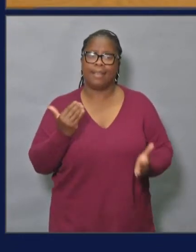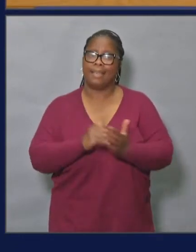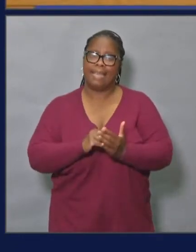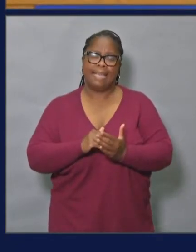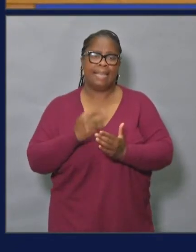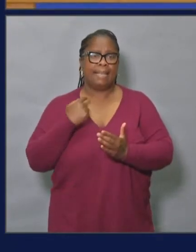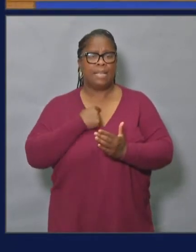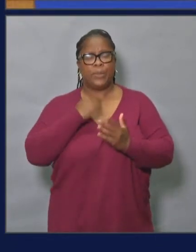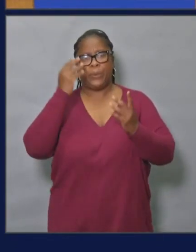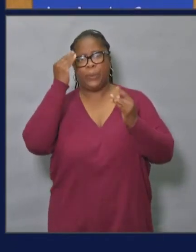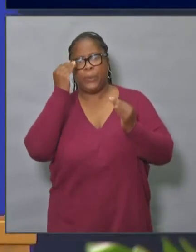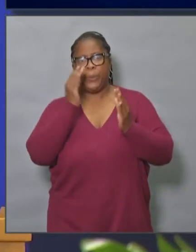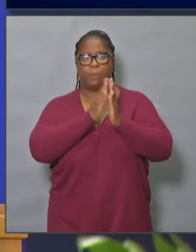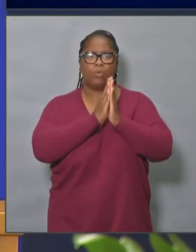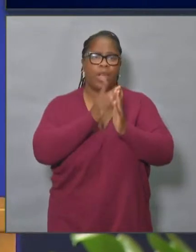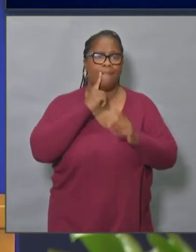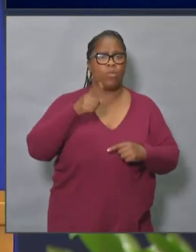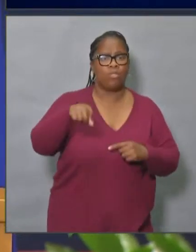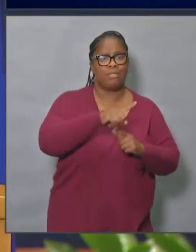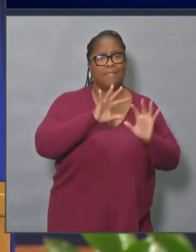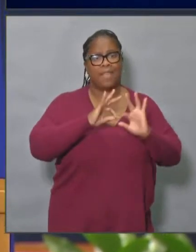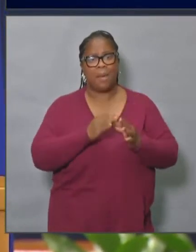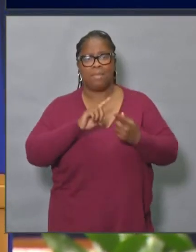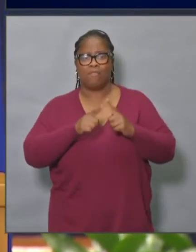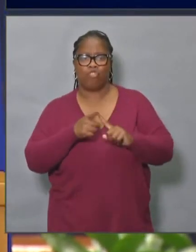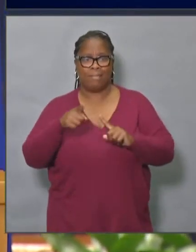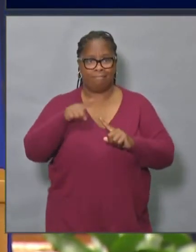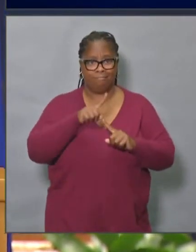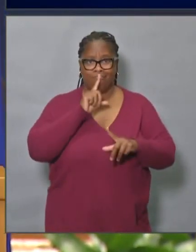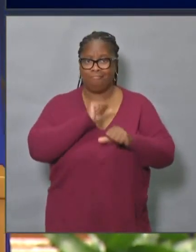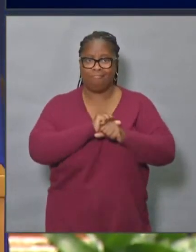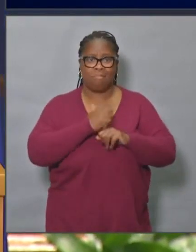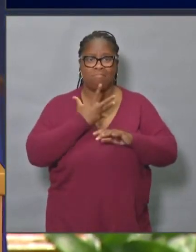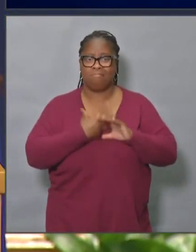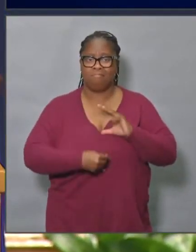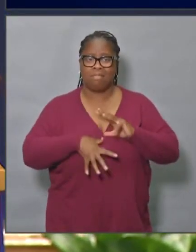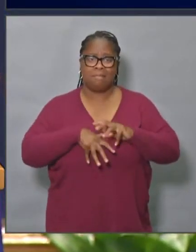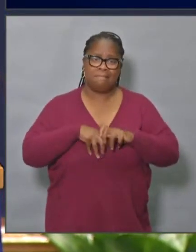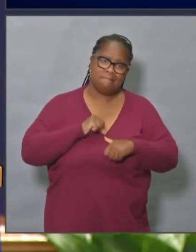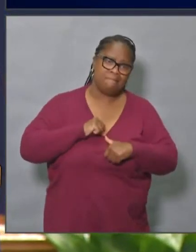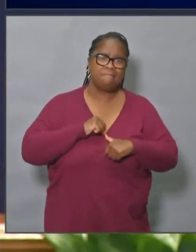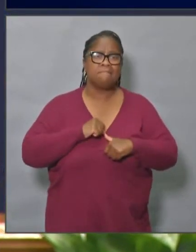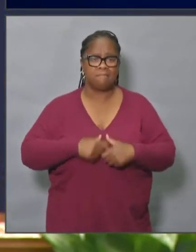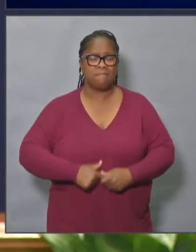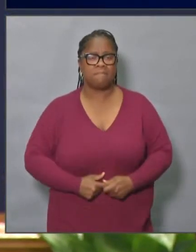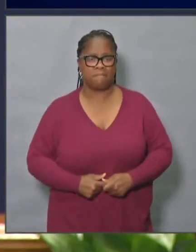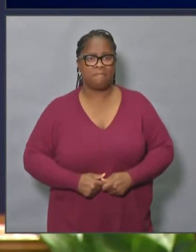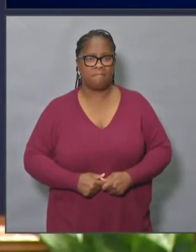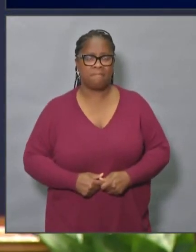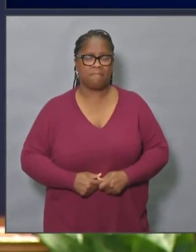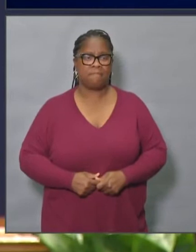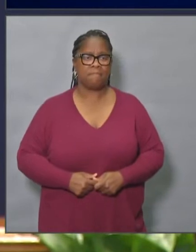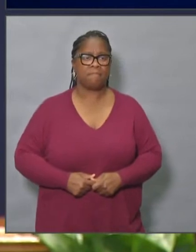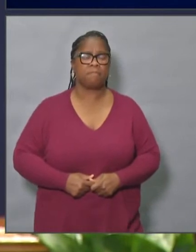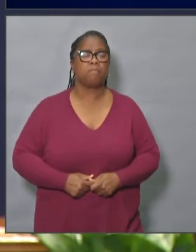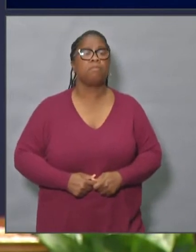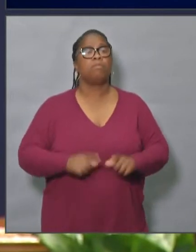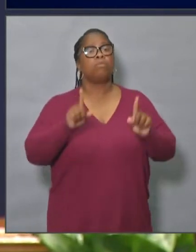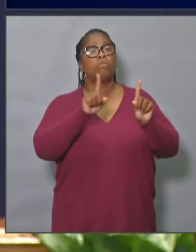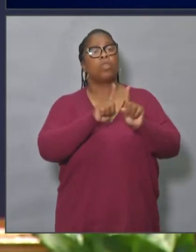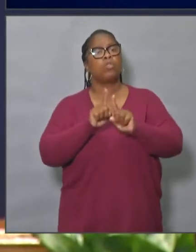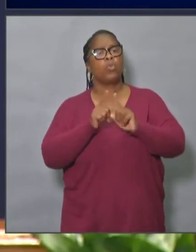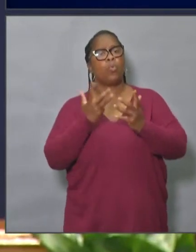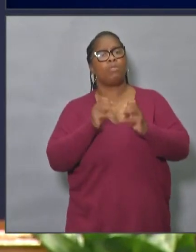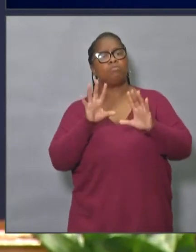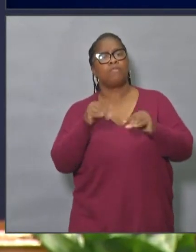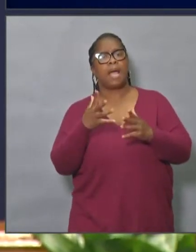with the family and friends of all who are mourning the passing of their loved ones. I want to also provide a